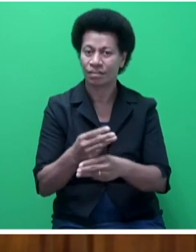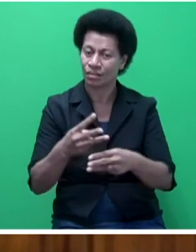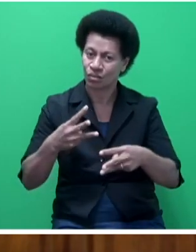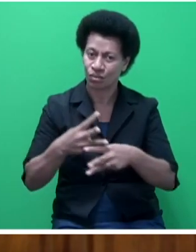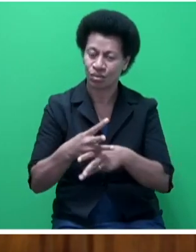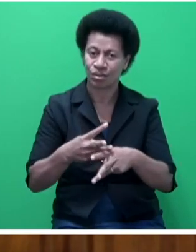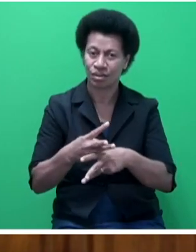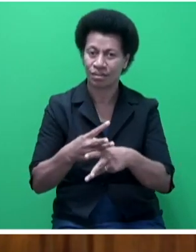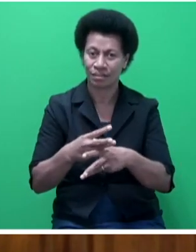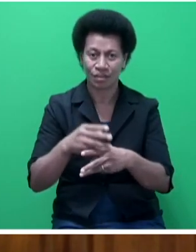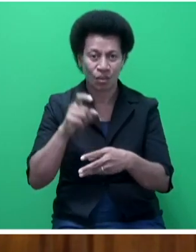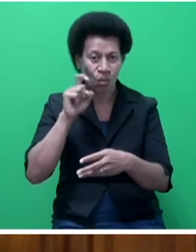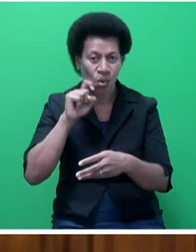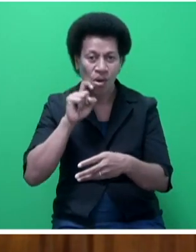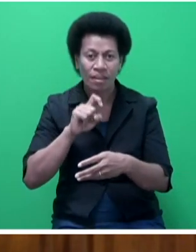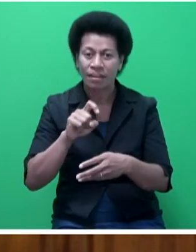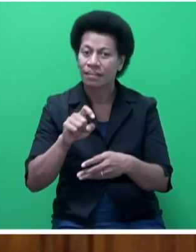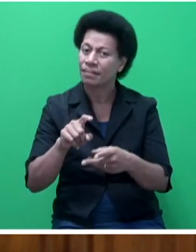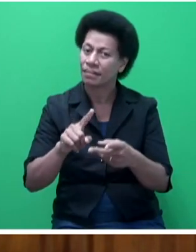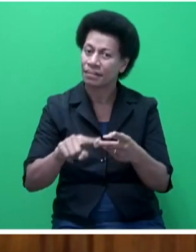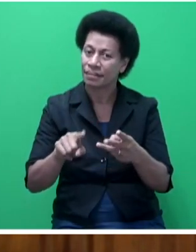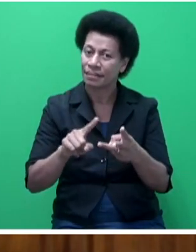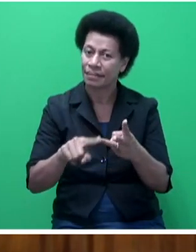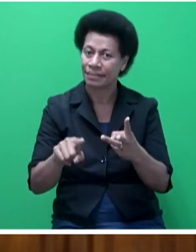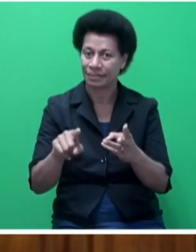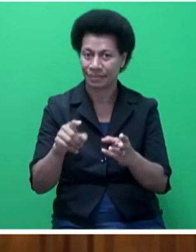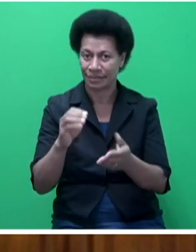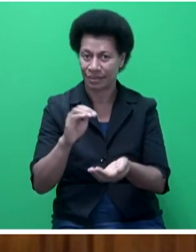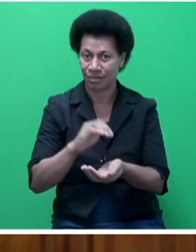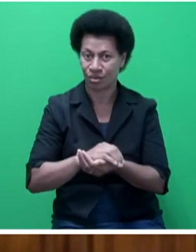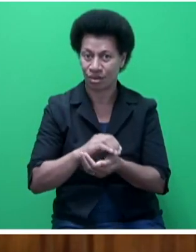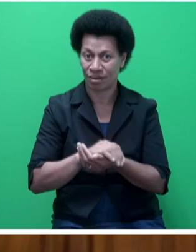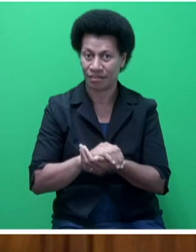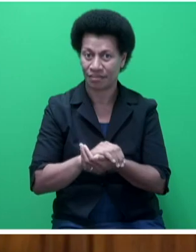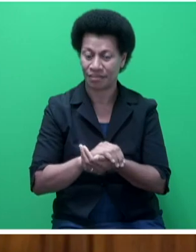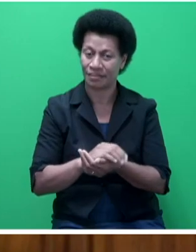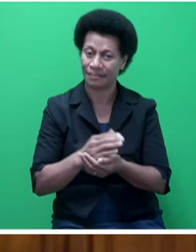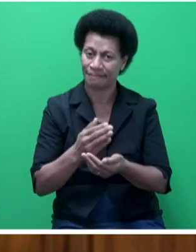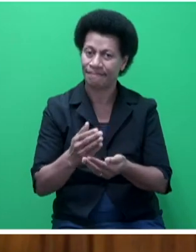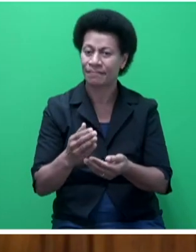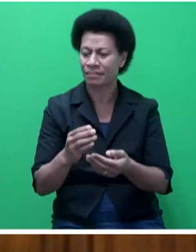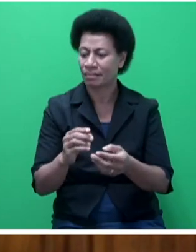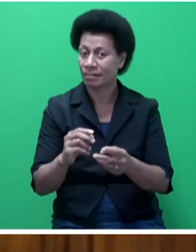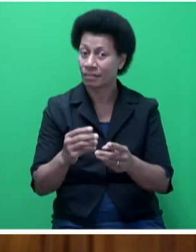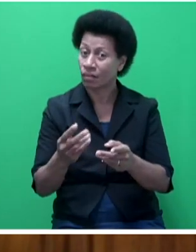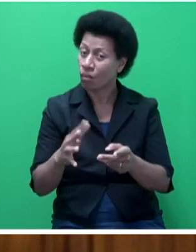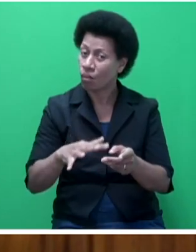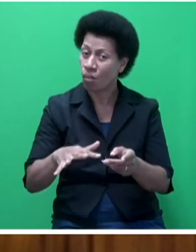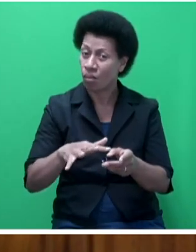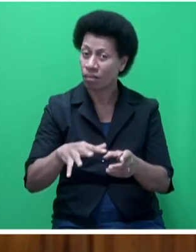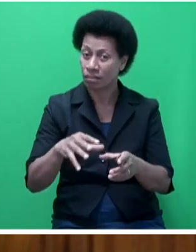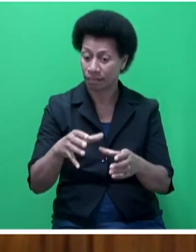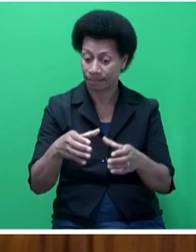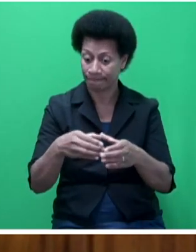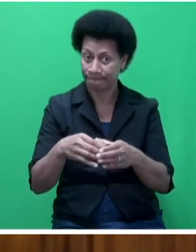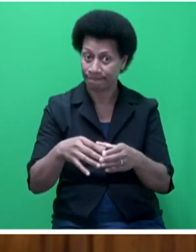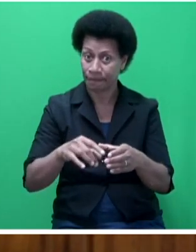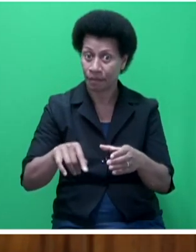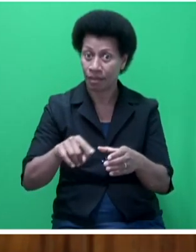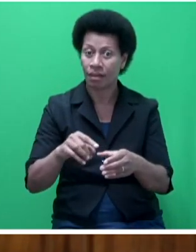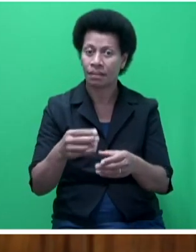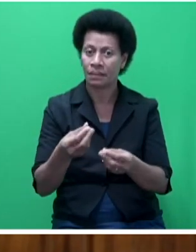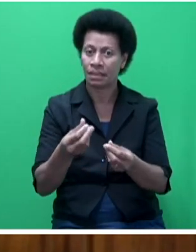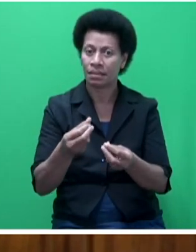water, coconut oil, yangona and agricultural products that have brought us the much needed foreign currency